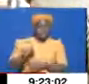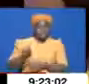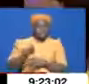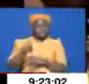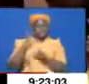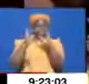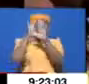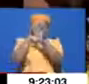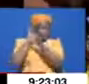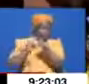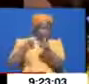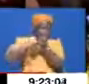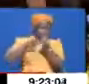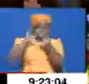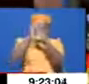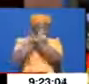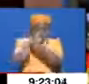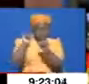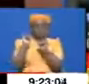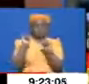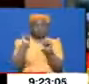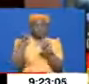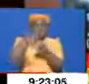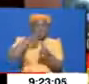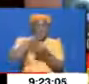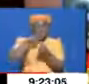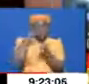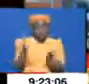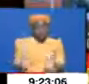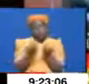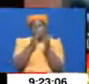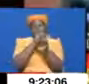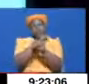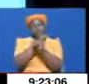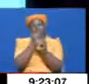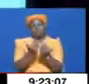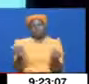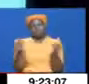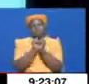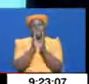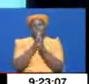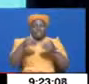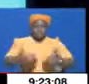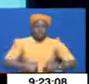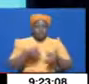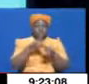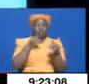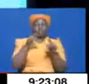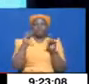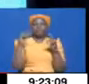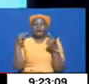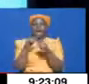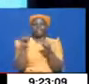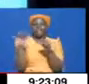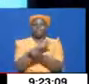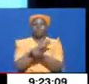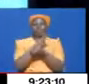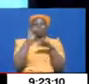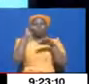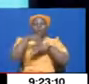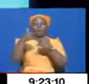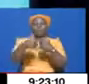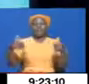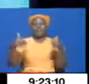for enhanced protection of children and the youth from harmful online content. This initiative comes at a